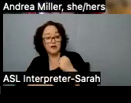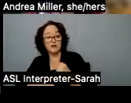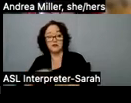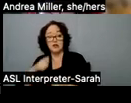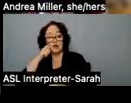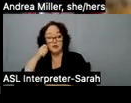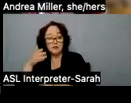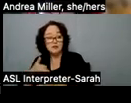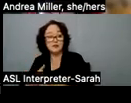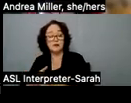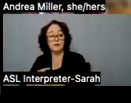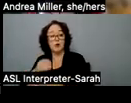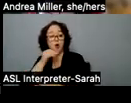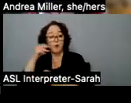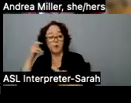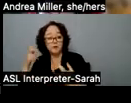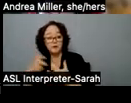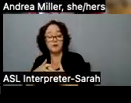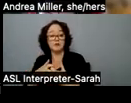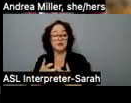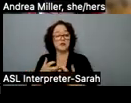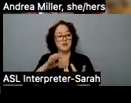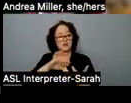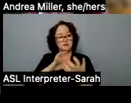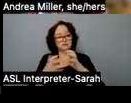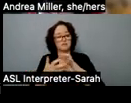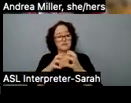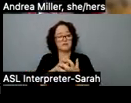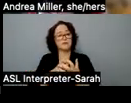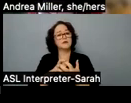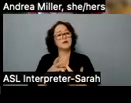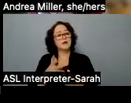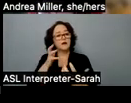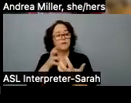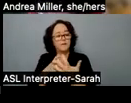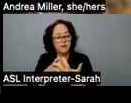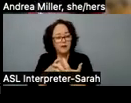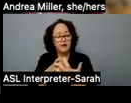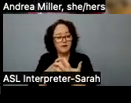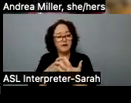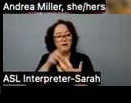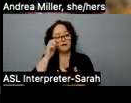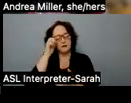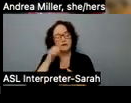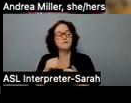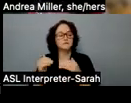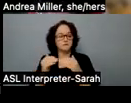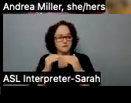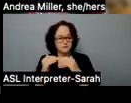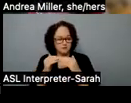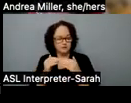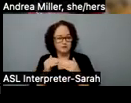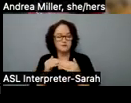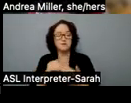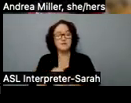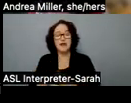and homelessness, and applying an equity survivor-centered lens in our work is the only